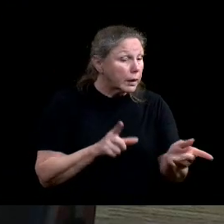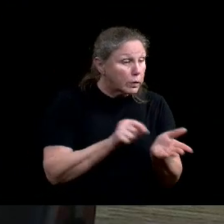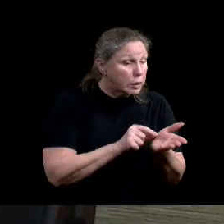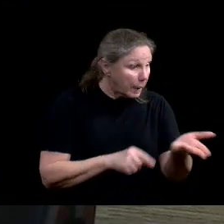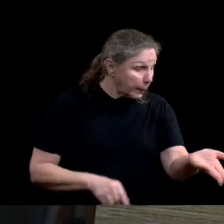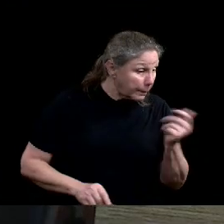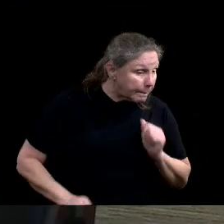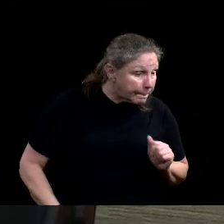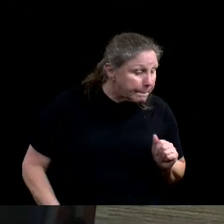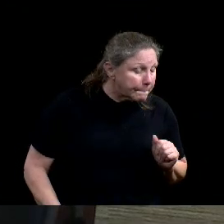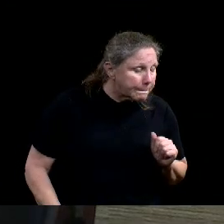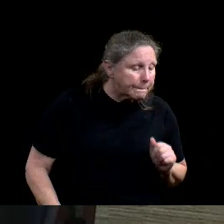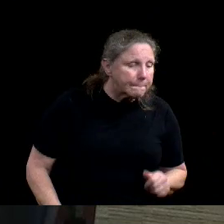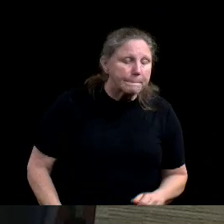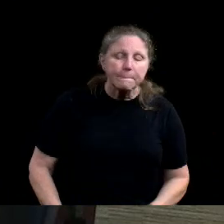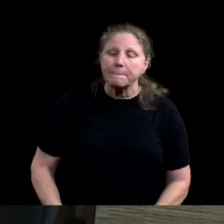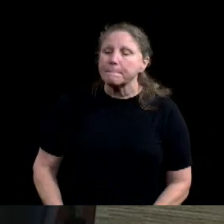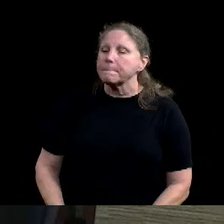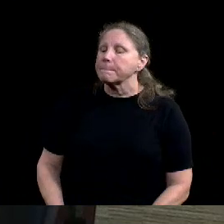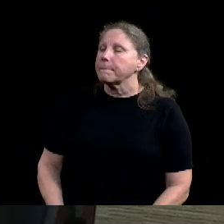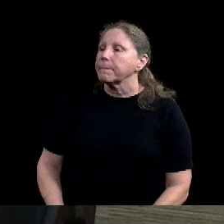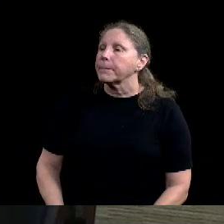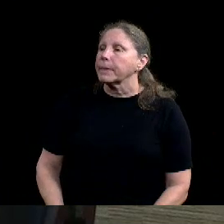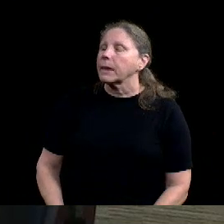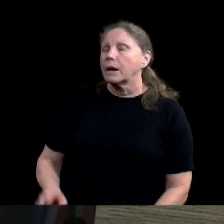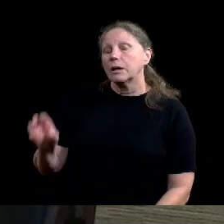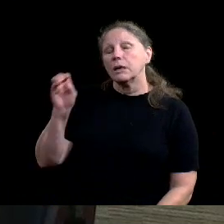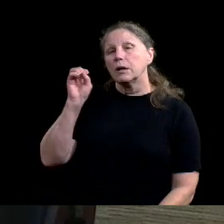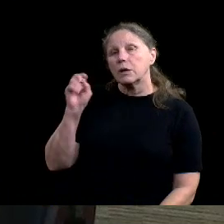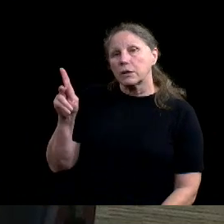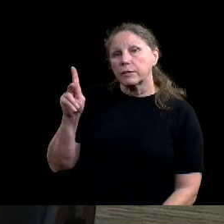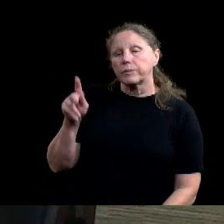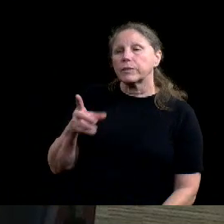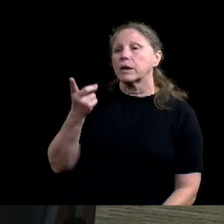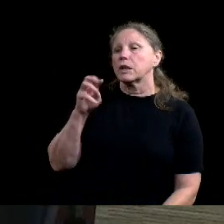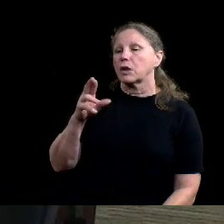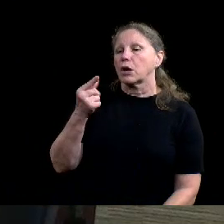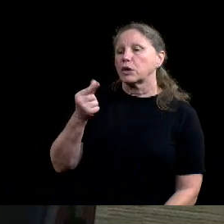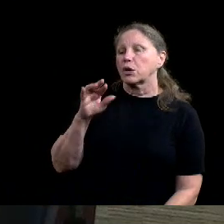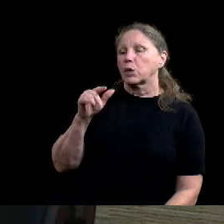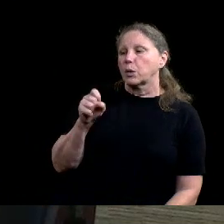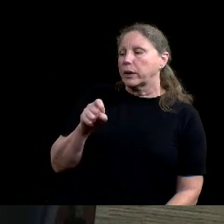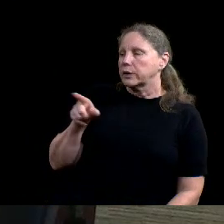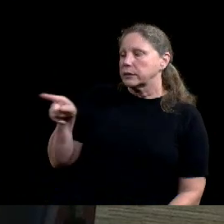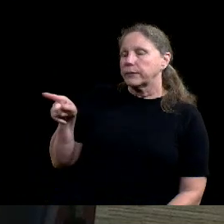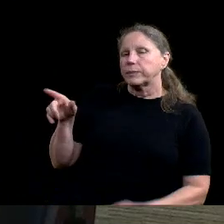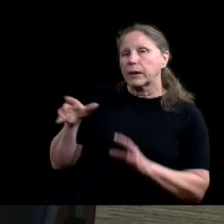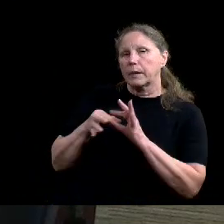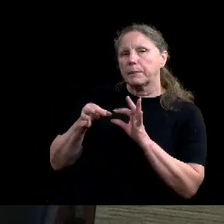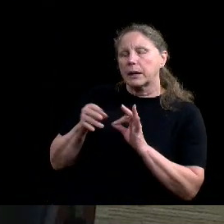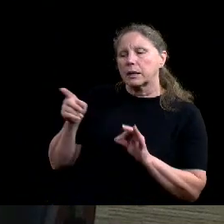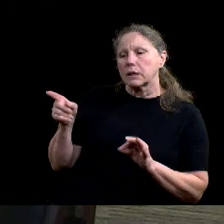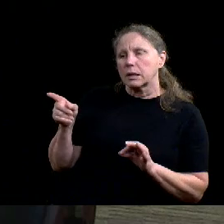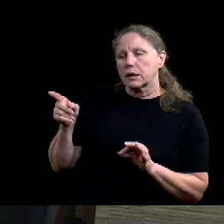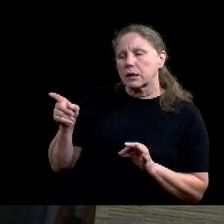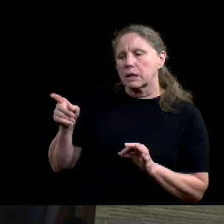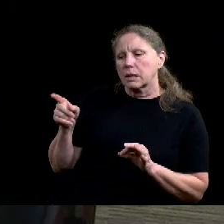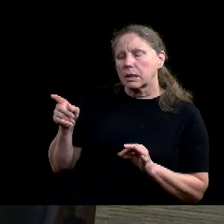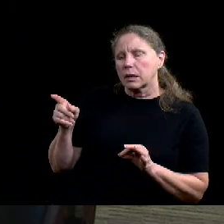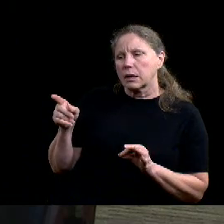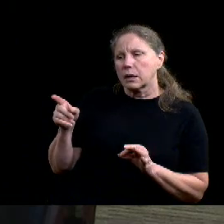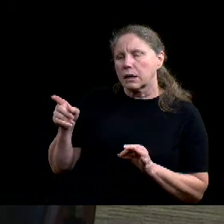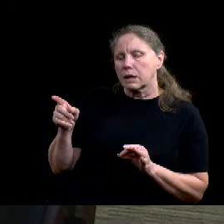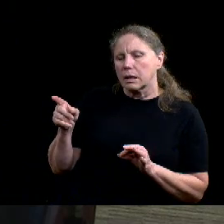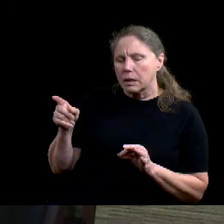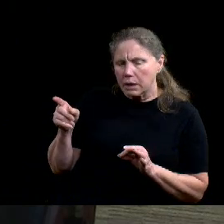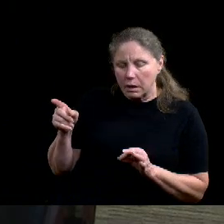All right. For Dr. Griggs, you mentioned how because we have low prevalence, testing is probably.